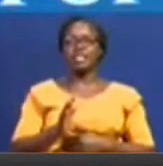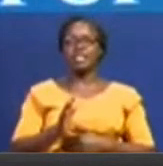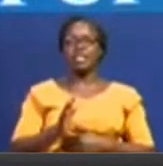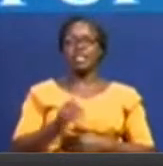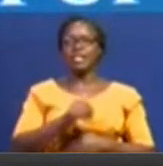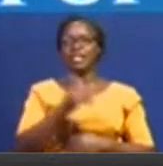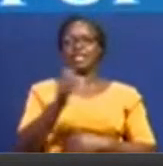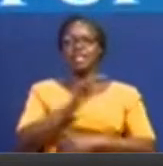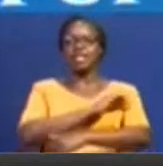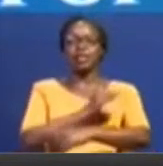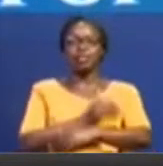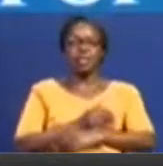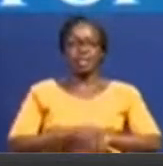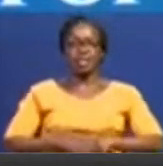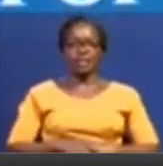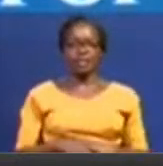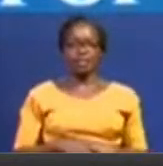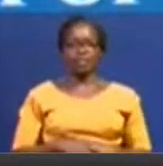in another capacity.